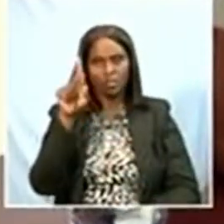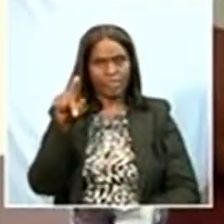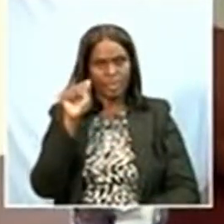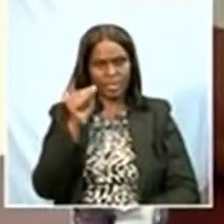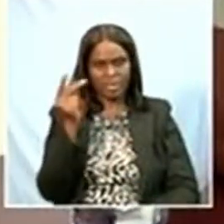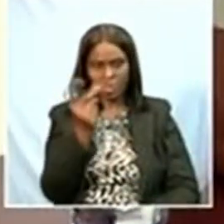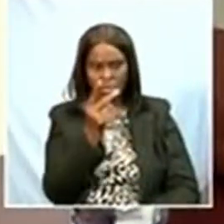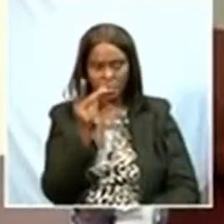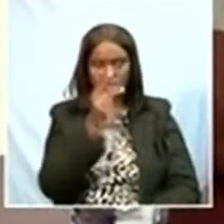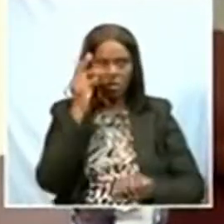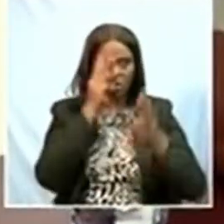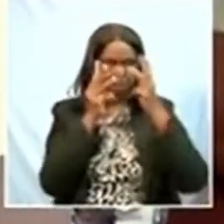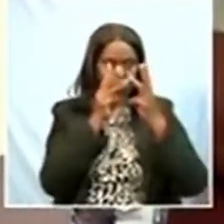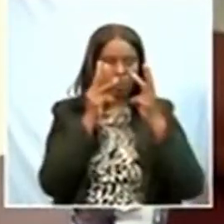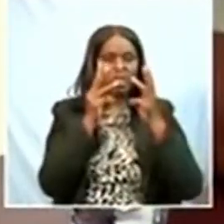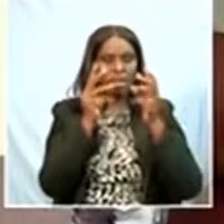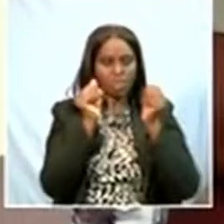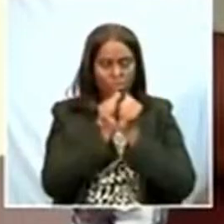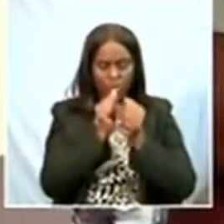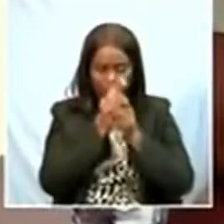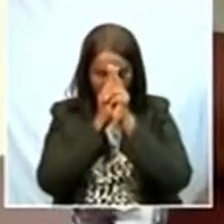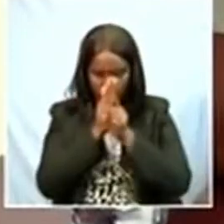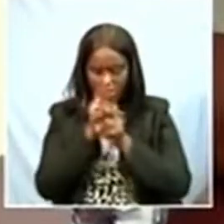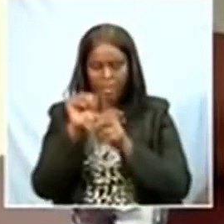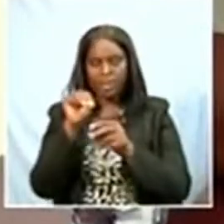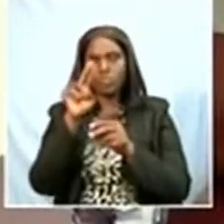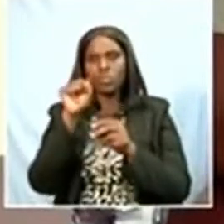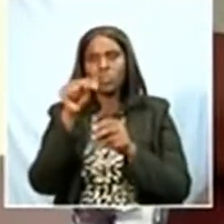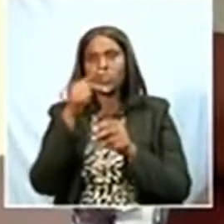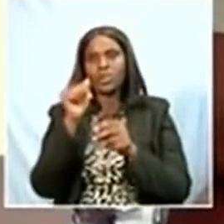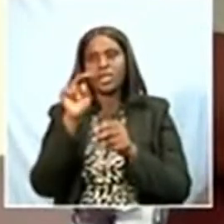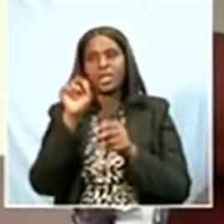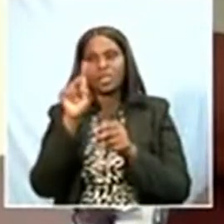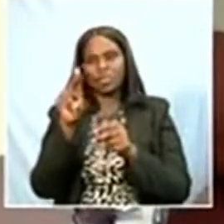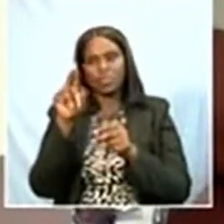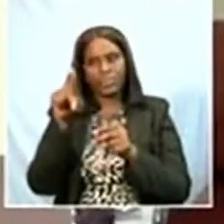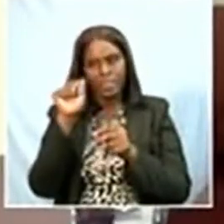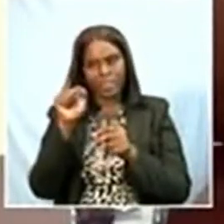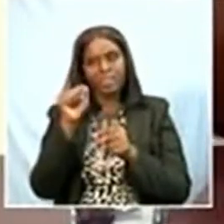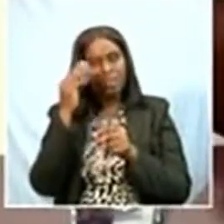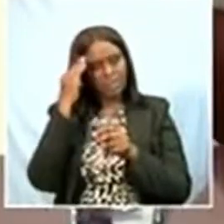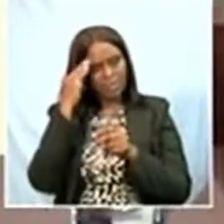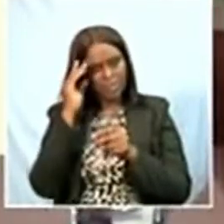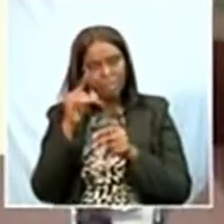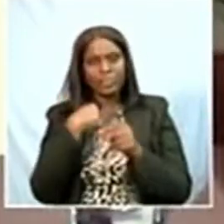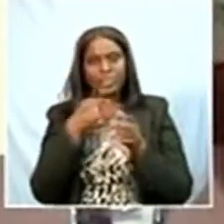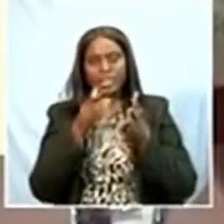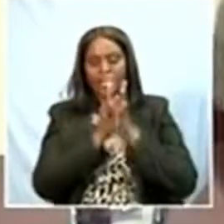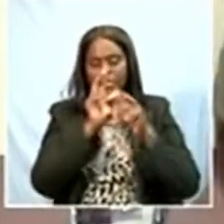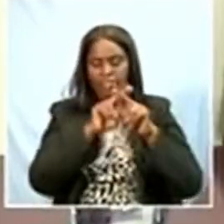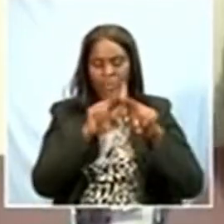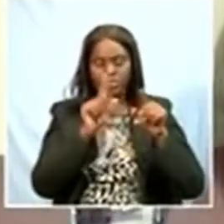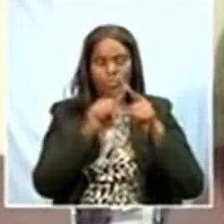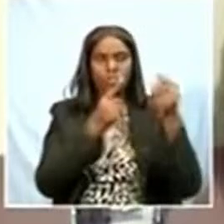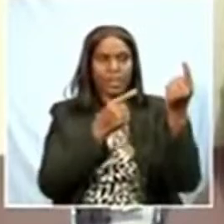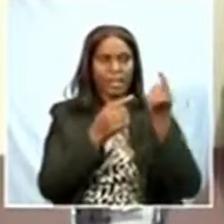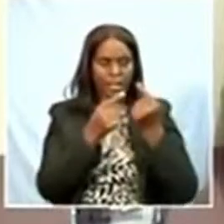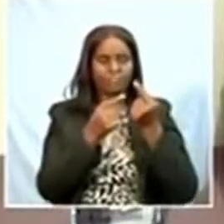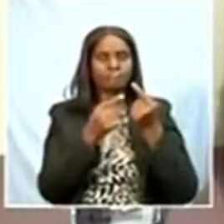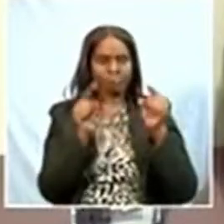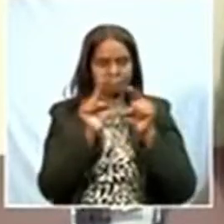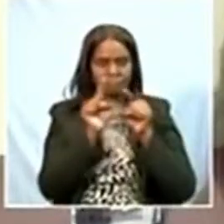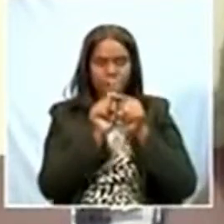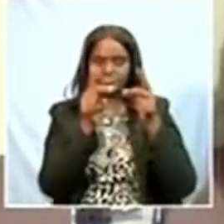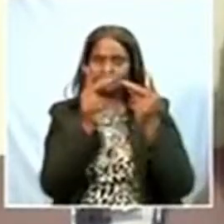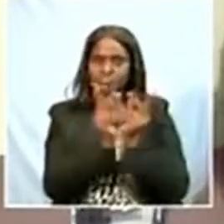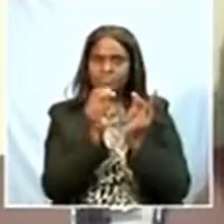two concerns, a rider and Honorable Mungandu's concern, please take care of them as I ask the chairperson to come and take